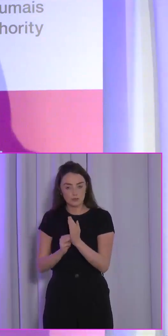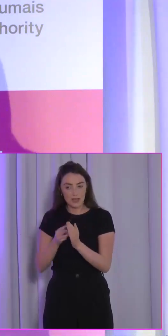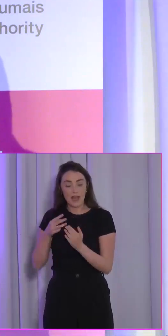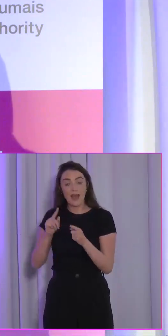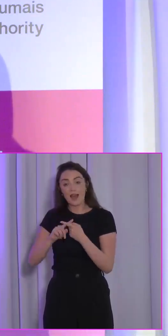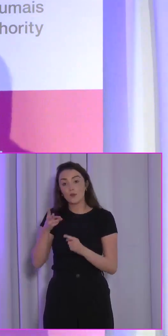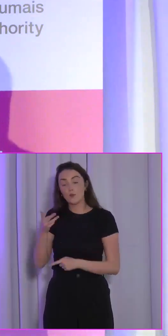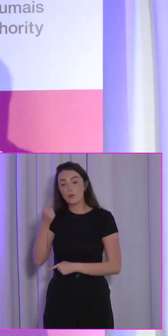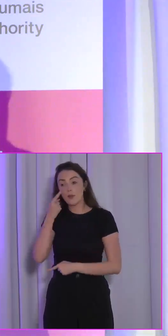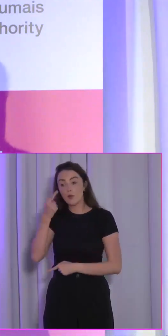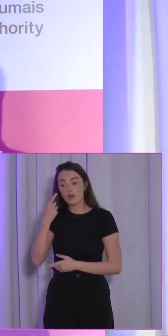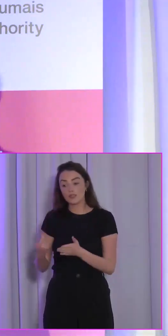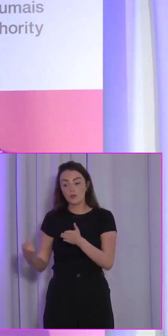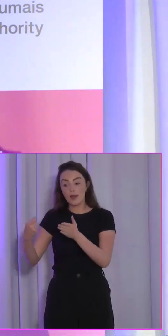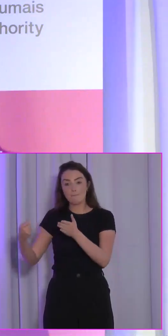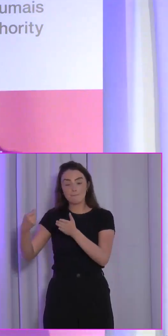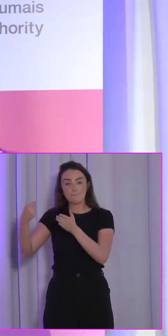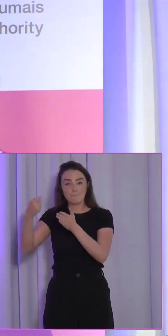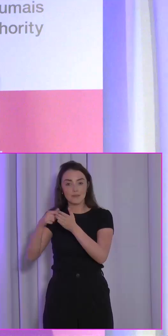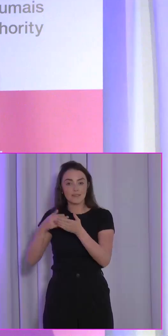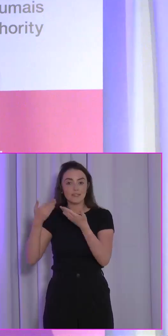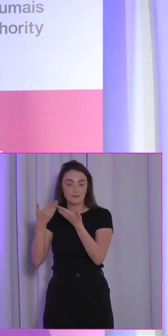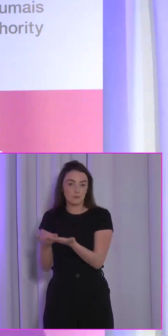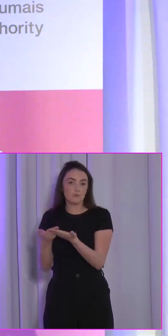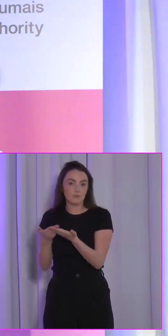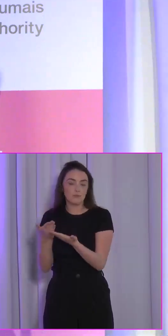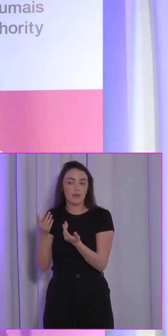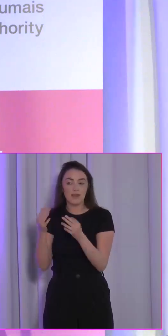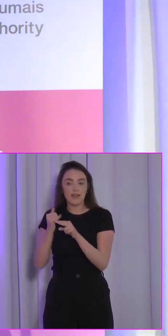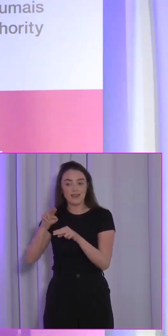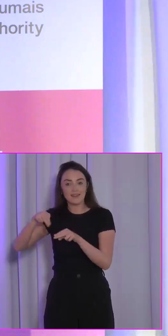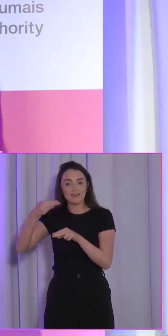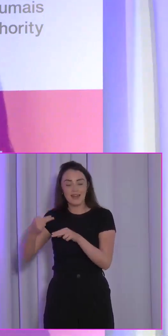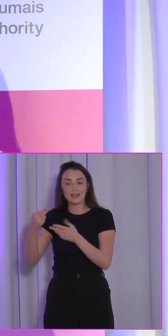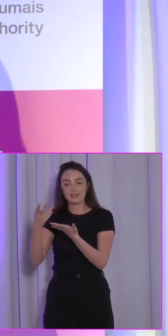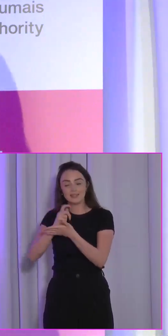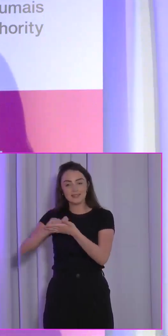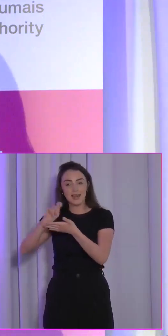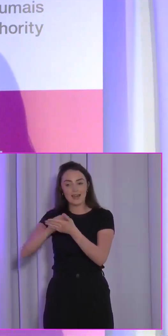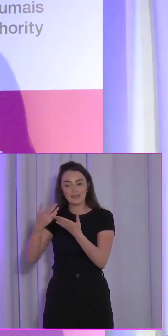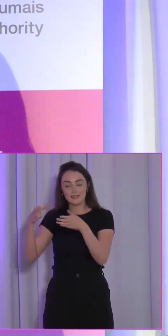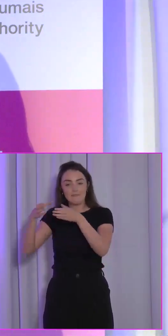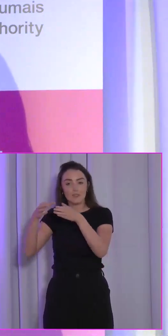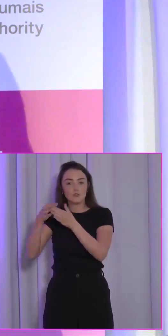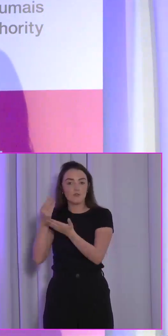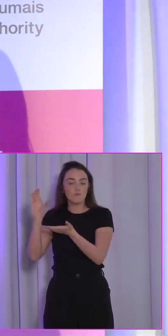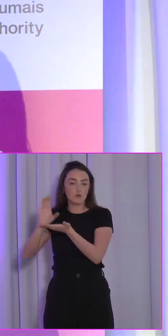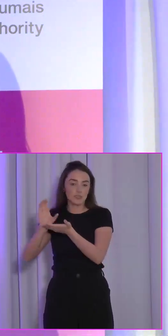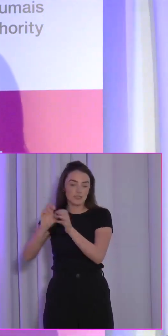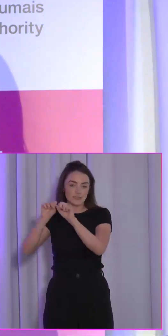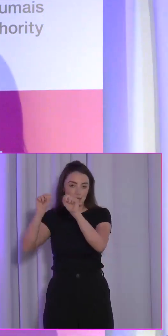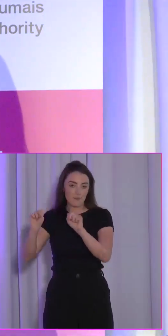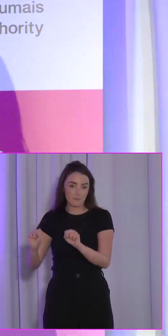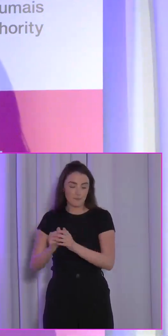to enhance those mandatory requirements in the next iteration of our Sound and Vision funding scheme. We also, as mentioned